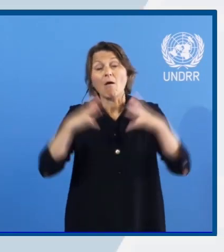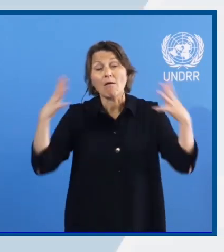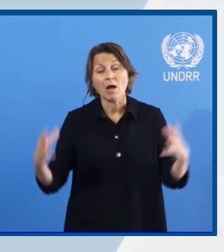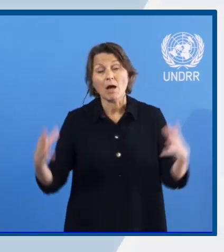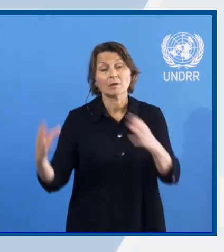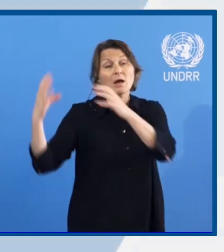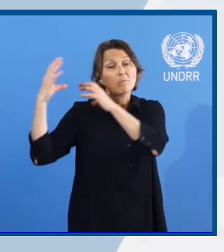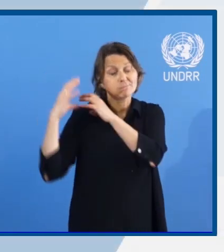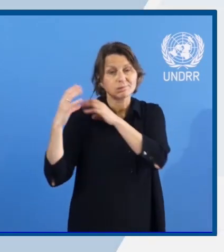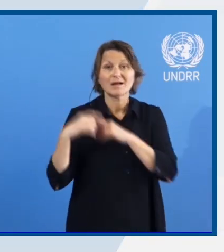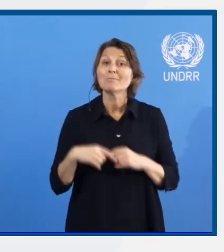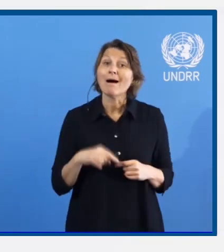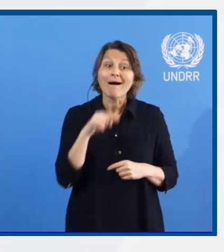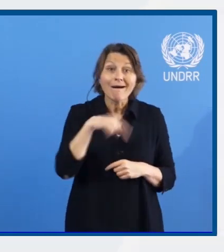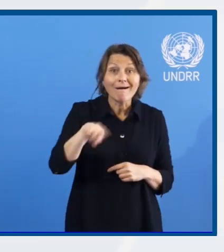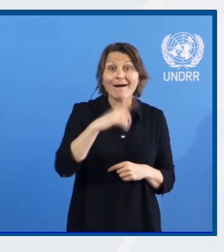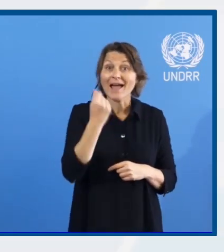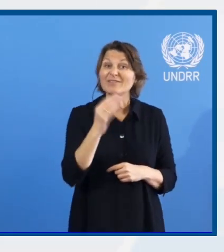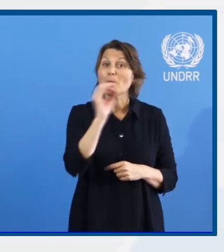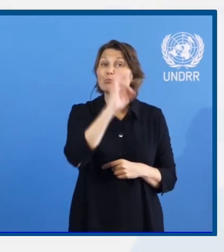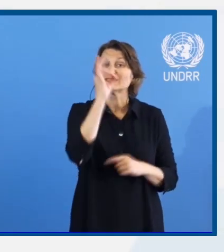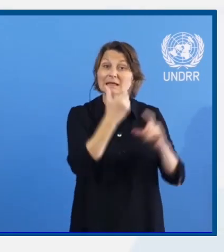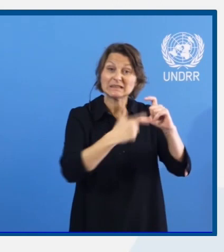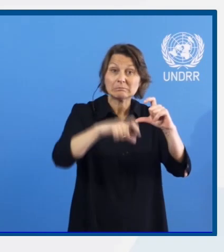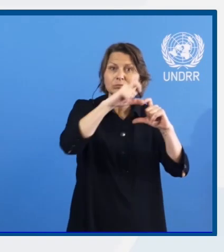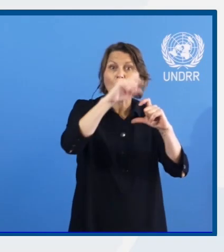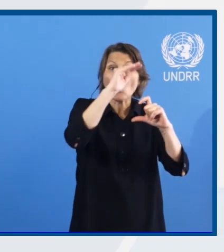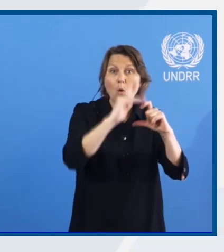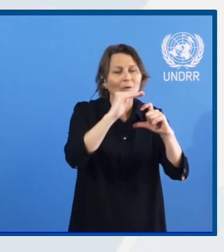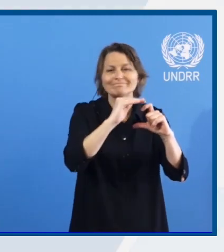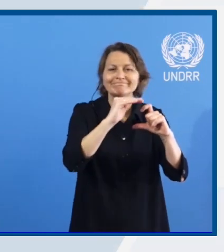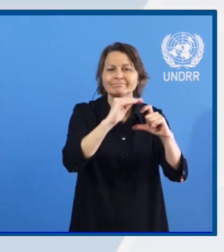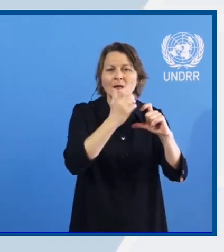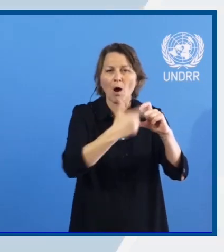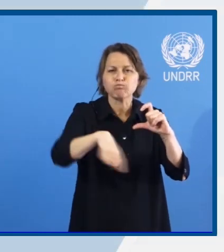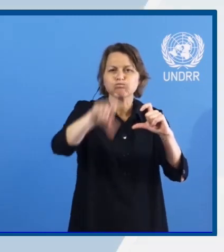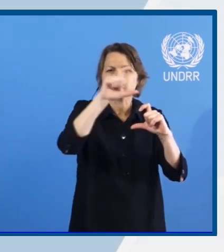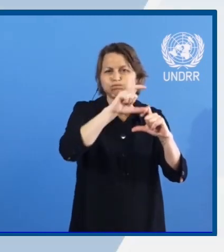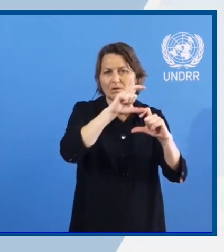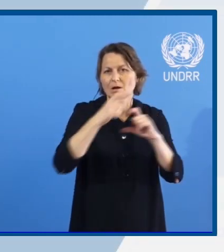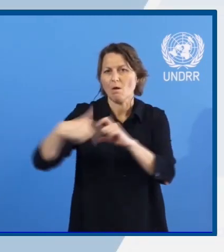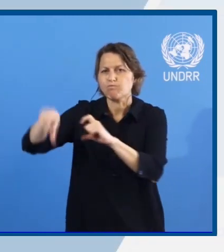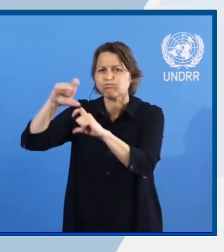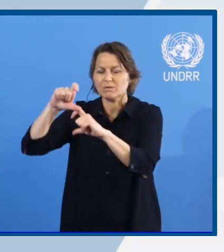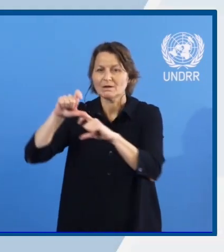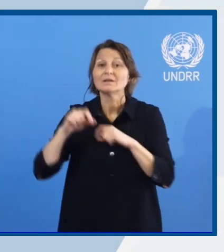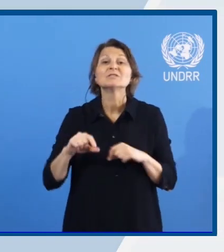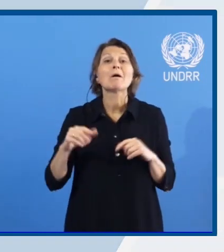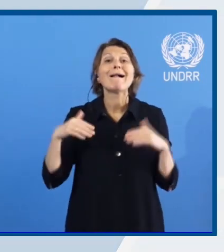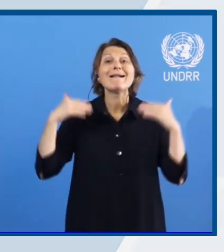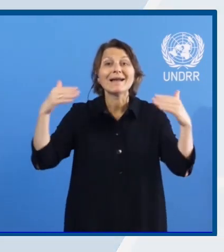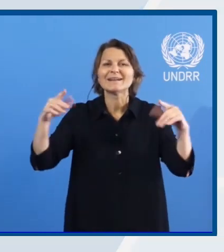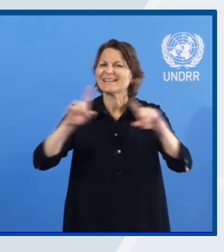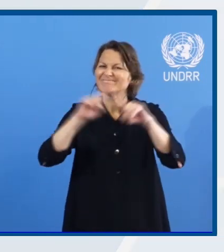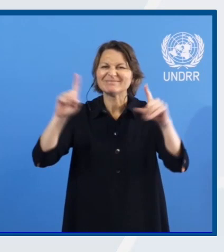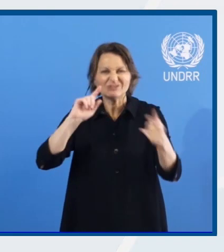lower interest rate. So I think a lot needs to be done so that they become attractive, and indeed the